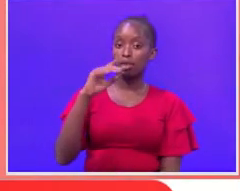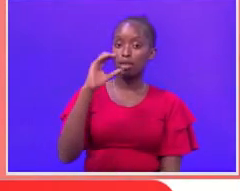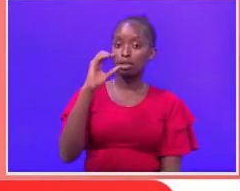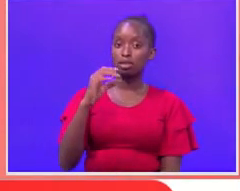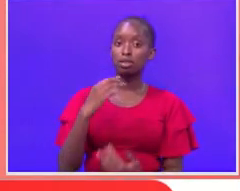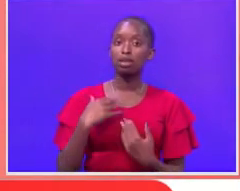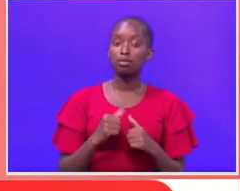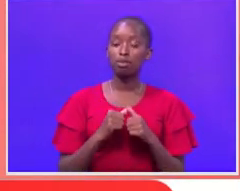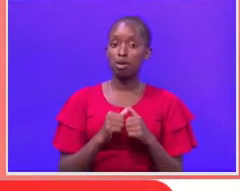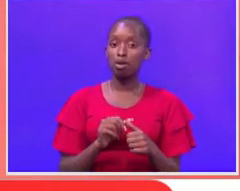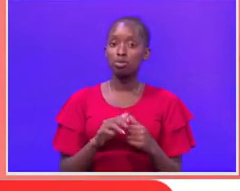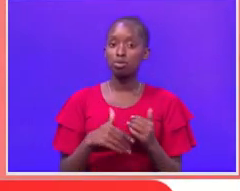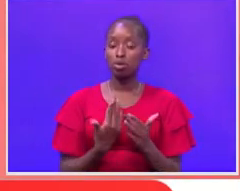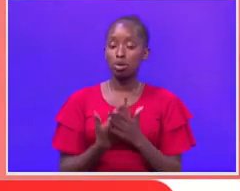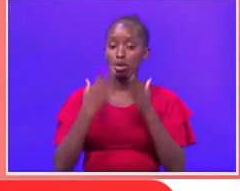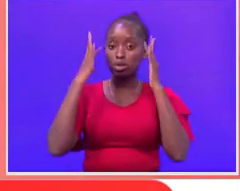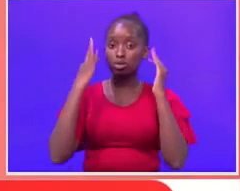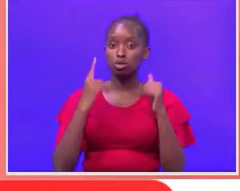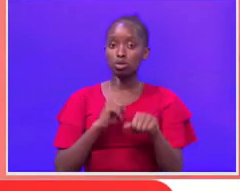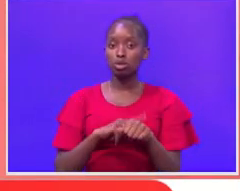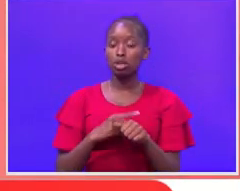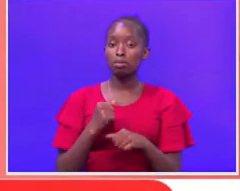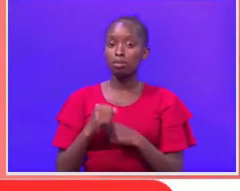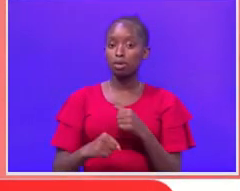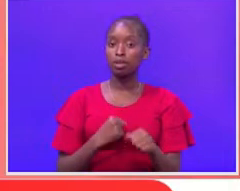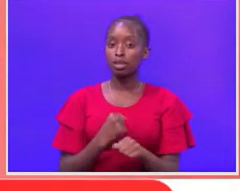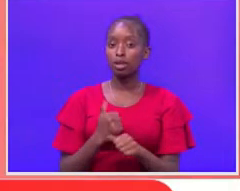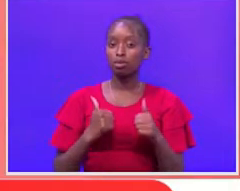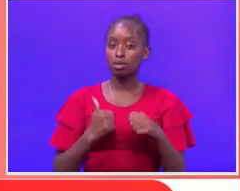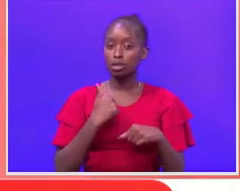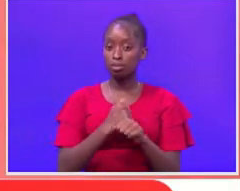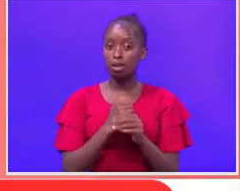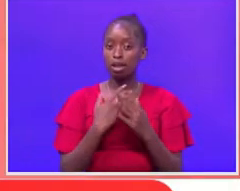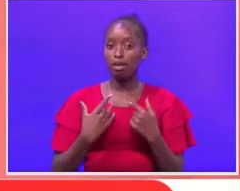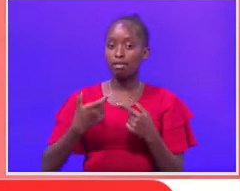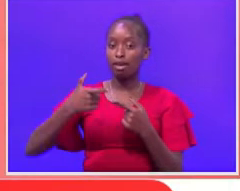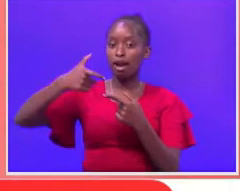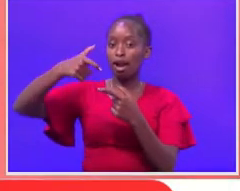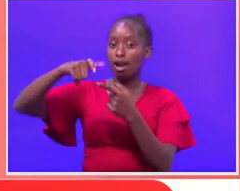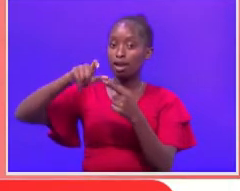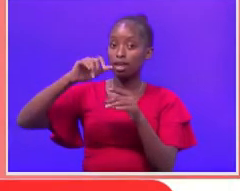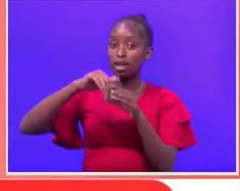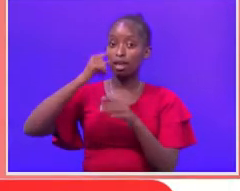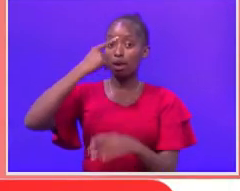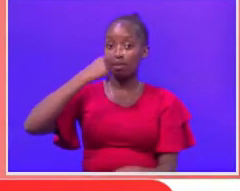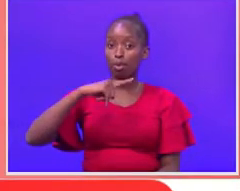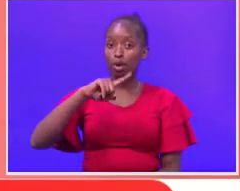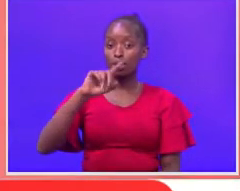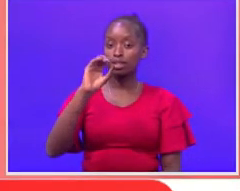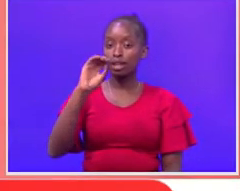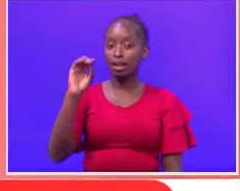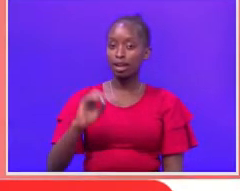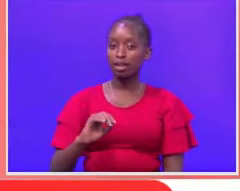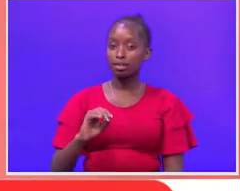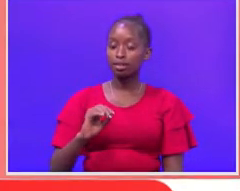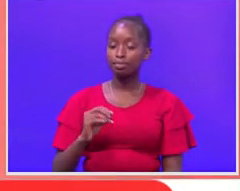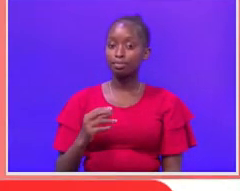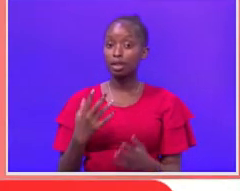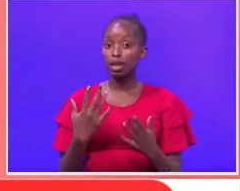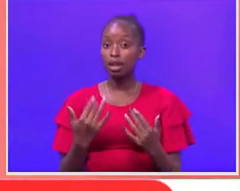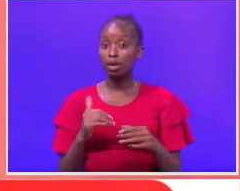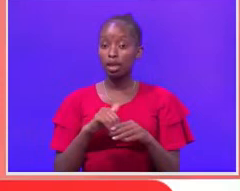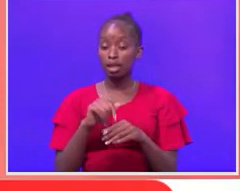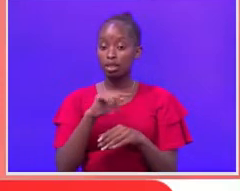decisions during the course of the year that has led to an increase in the policy rates. In the